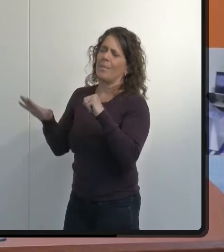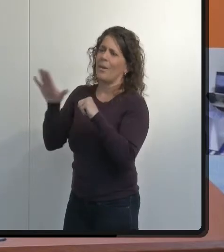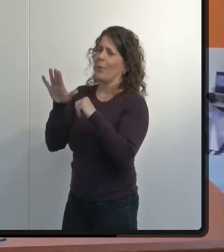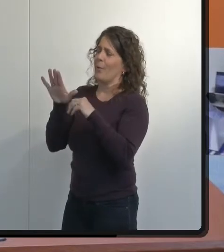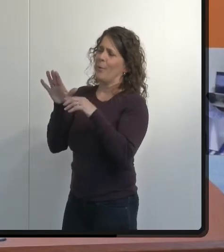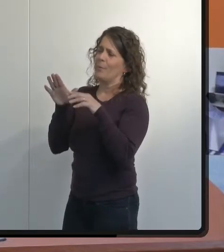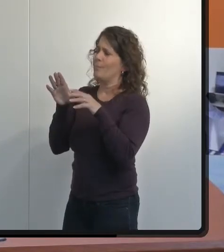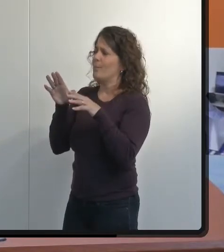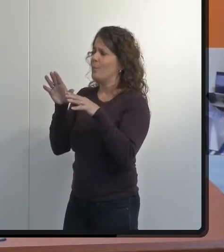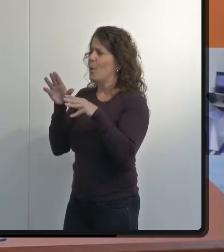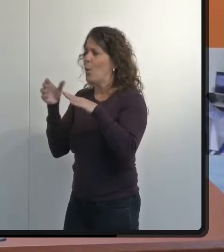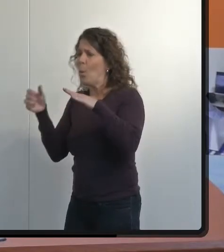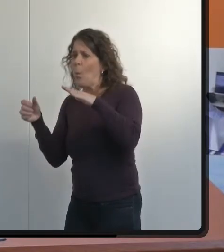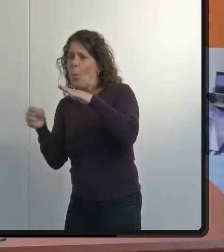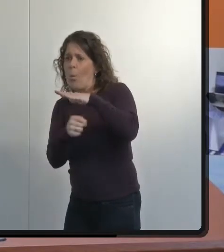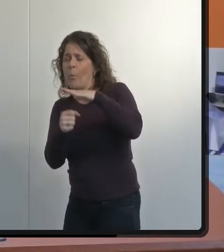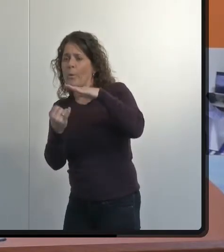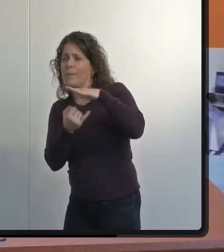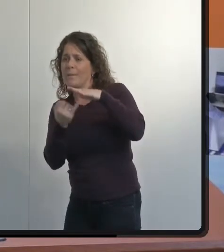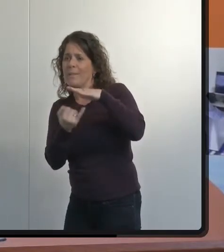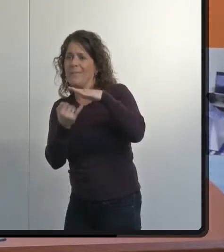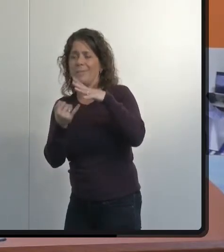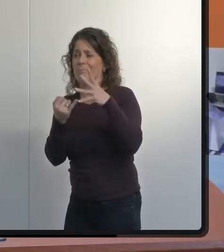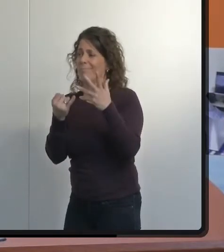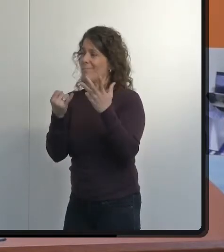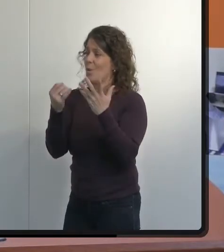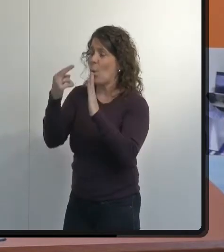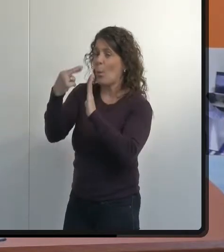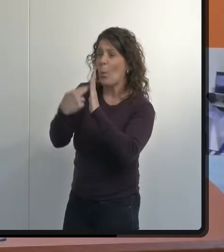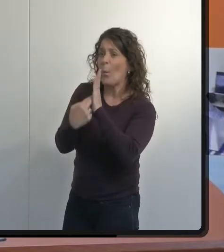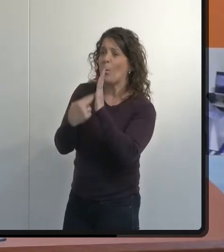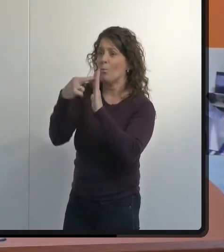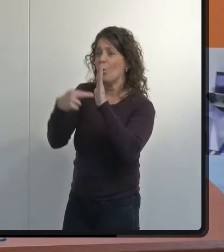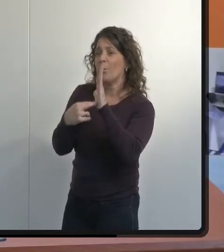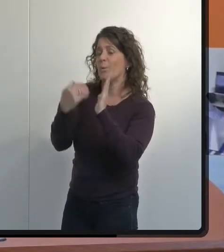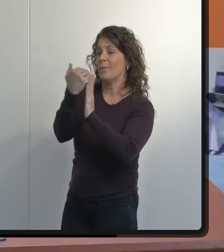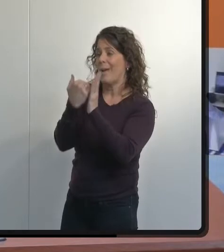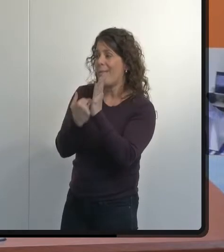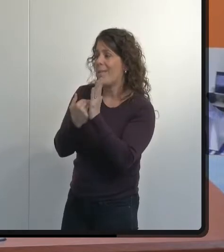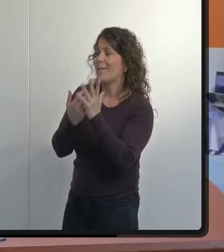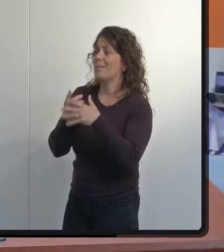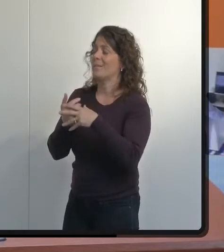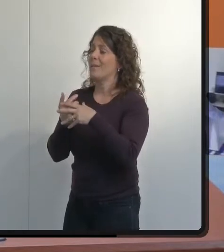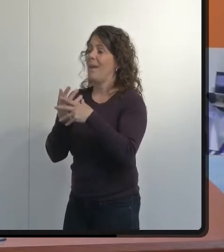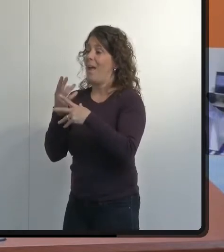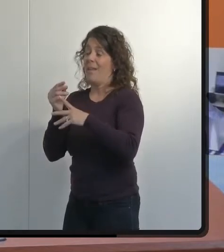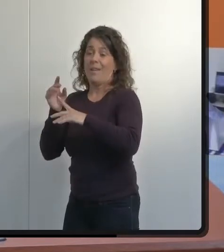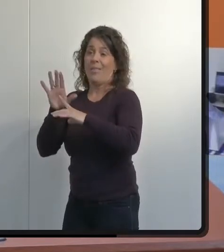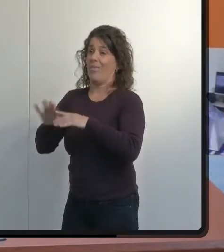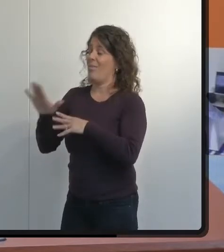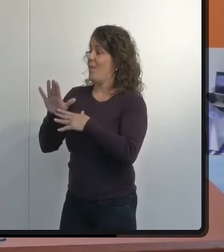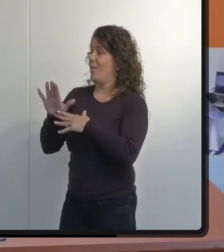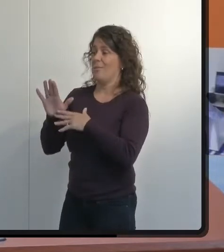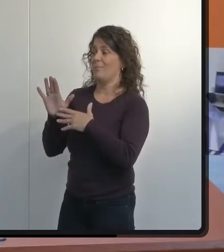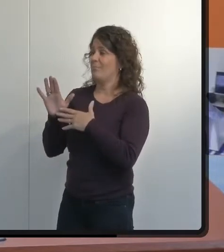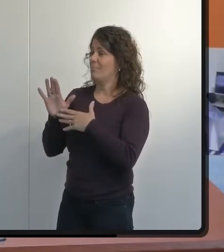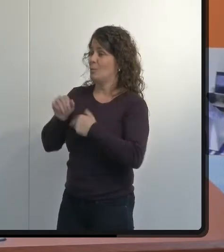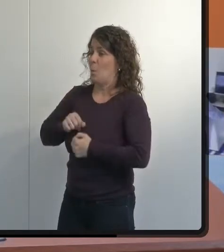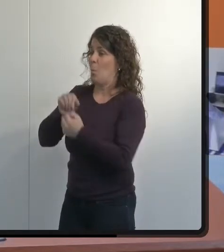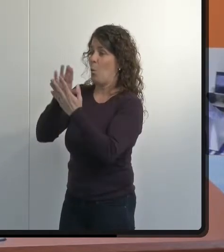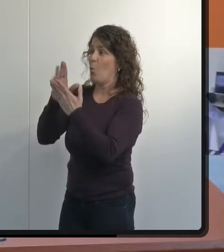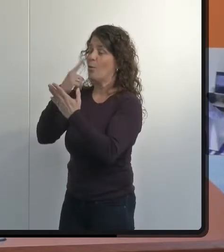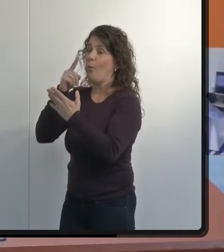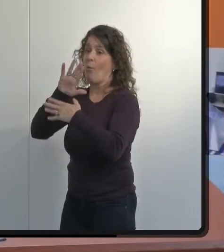protocols. We are truly amazed at the protocols that are in place. We are looking at